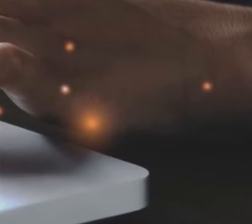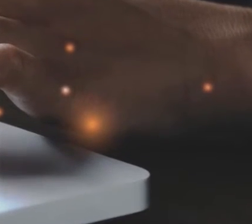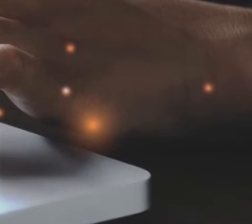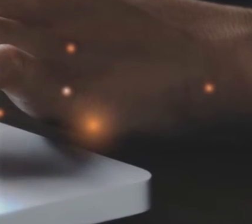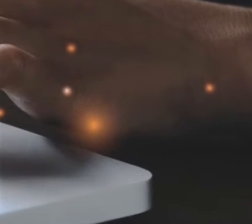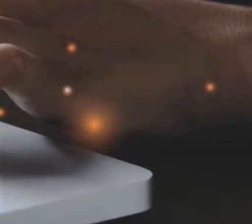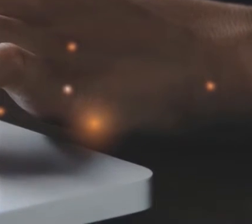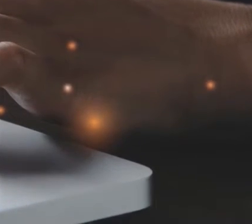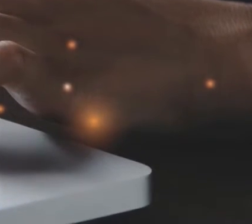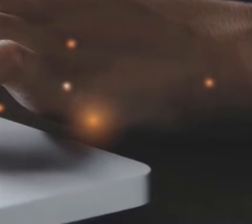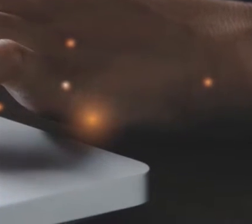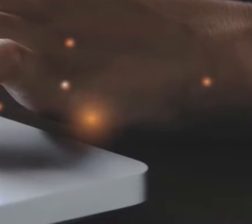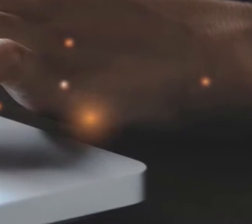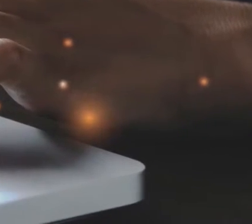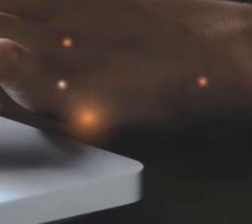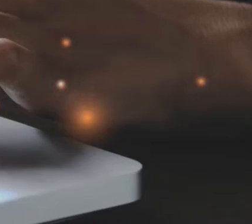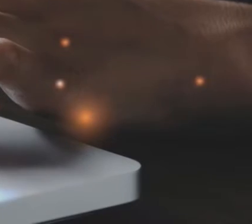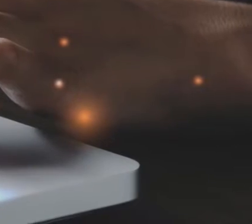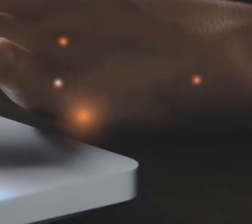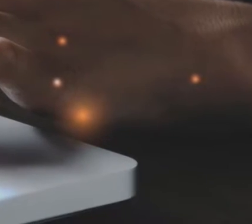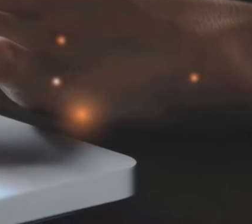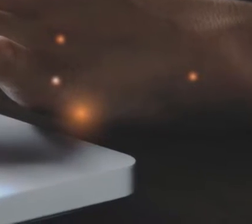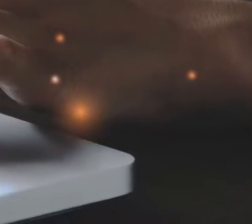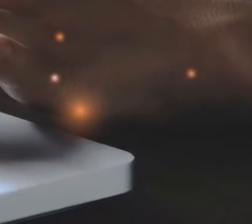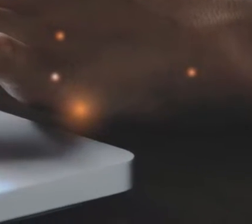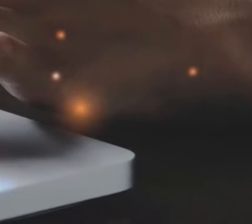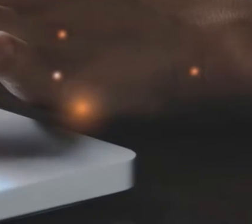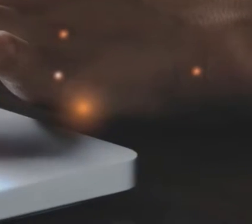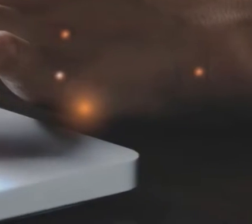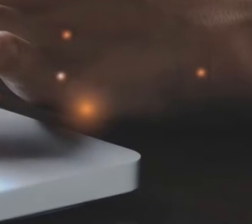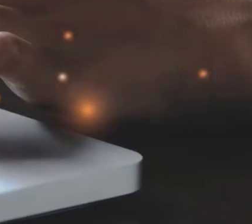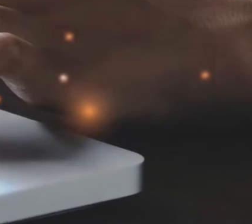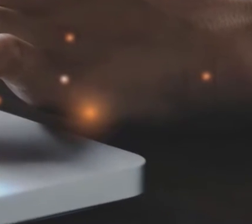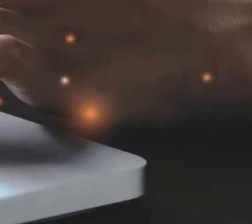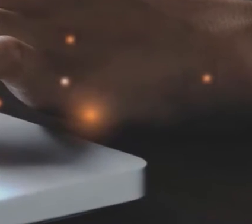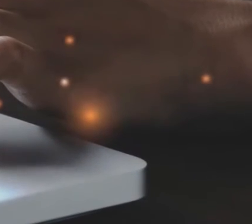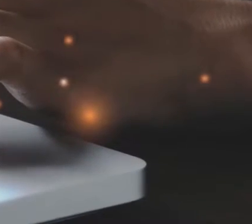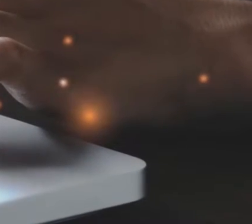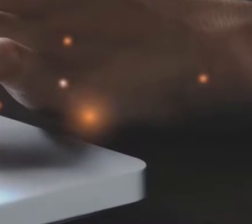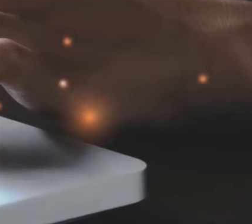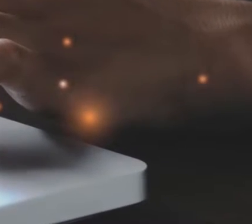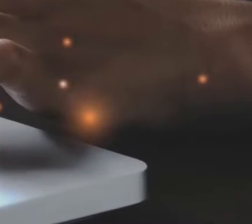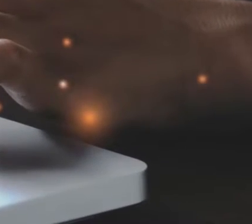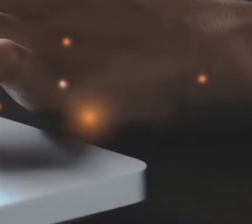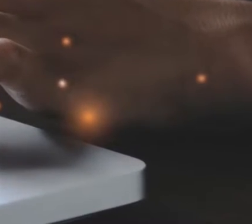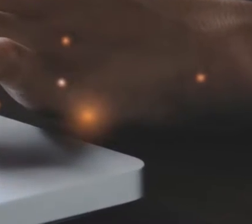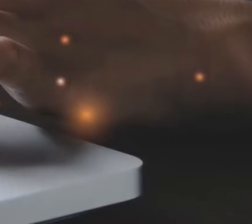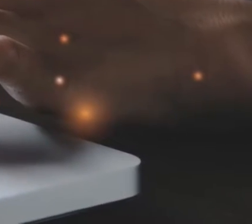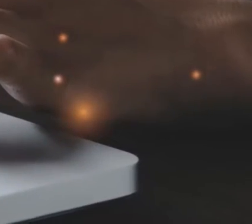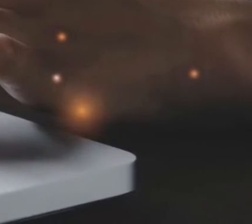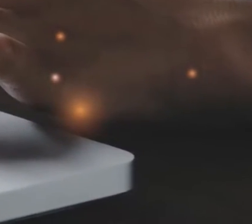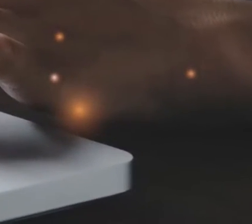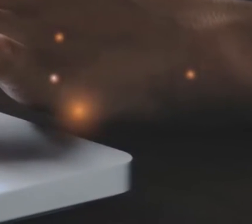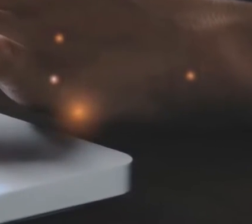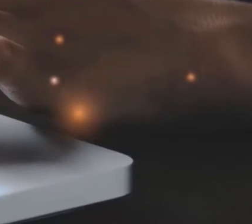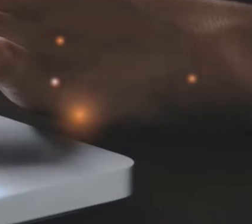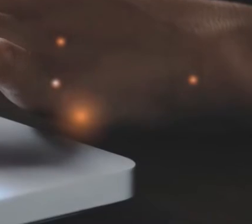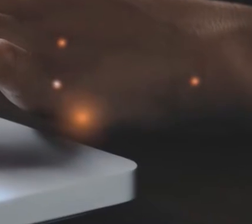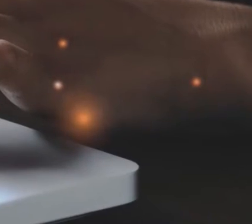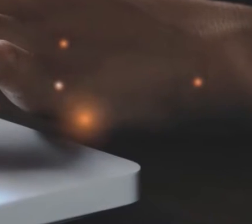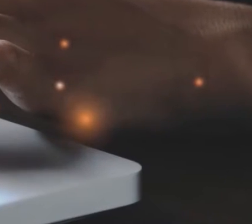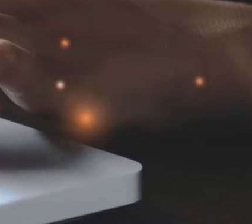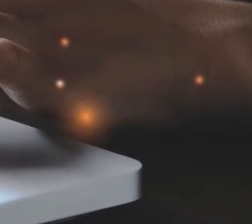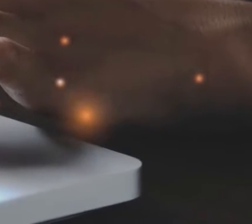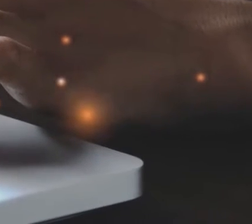Recommendation system. Various platforms that we use in our daily lives like e-commerce, entertainment websites, social media, video